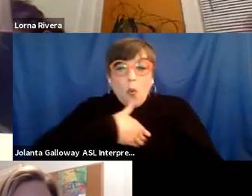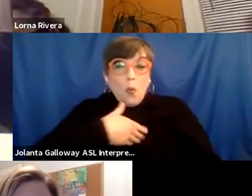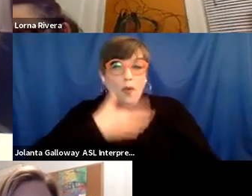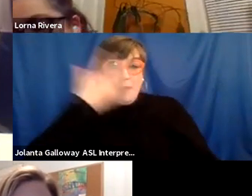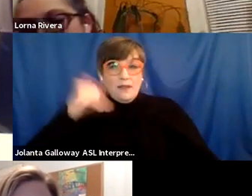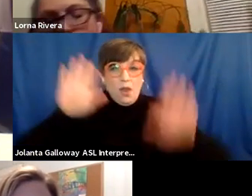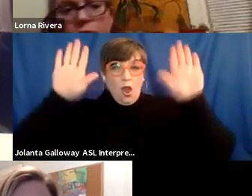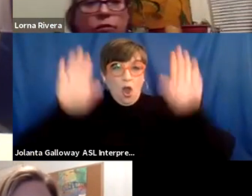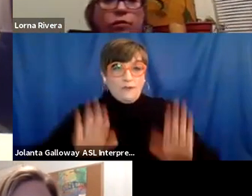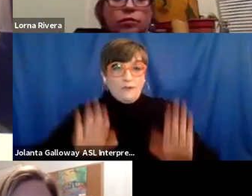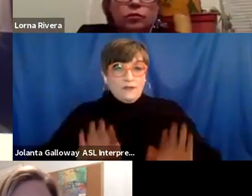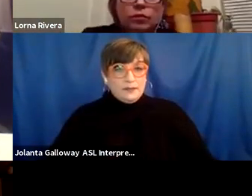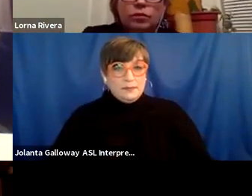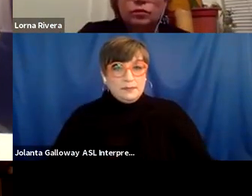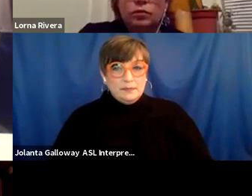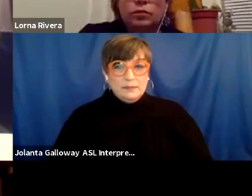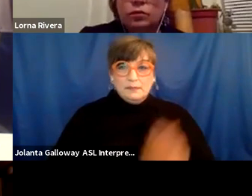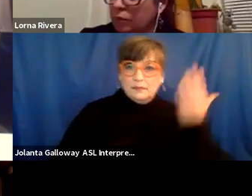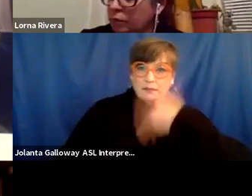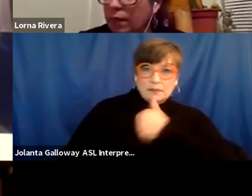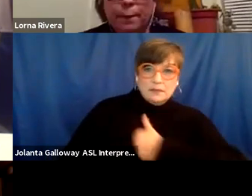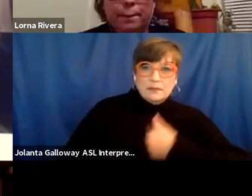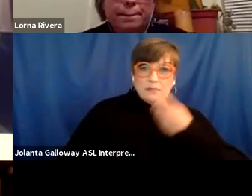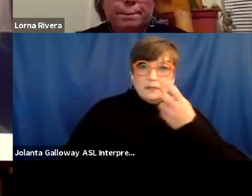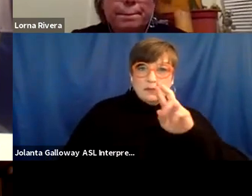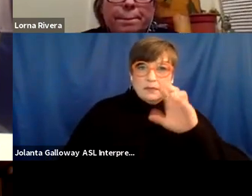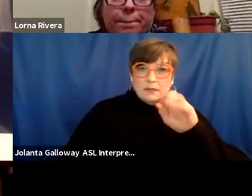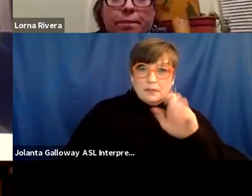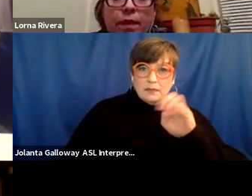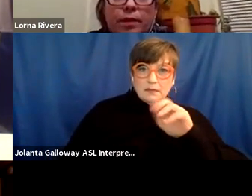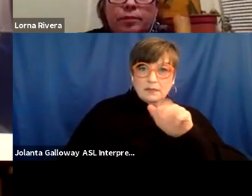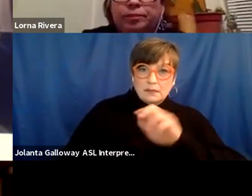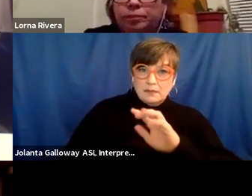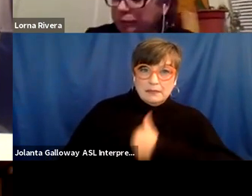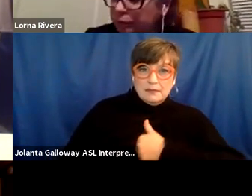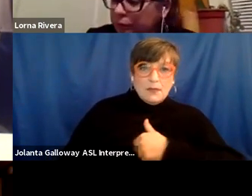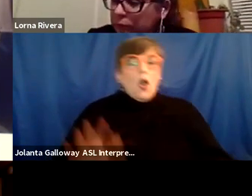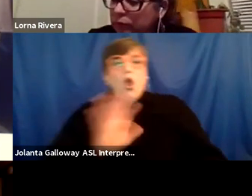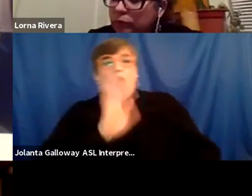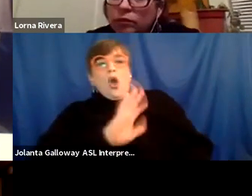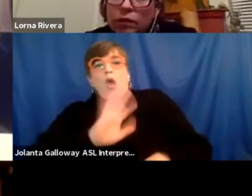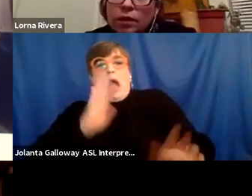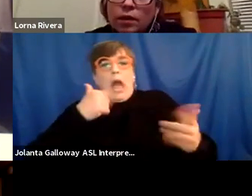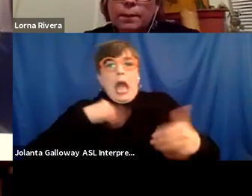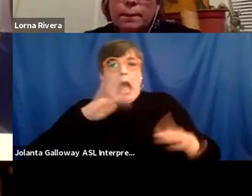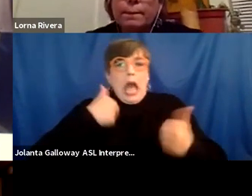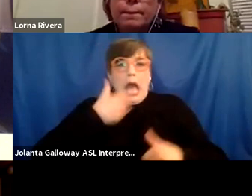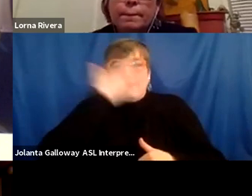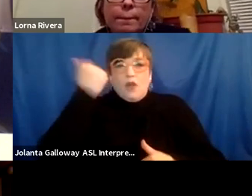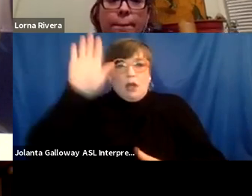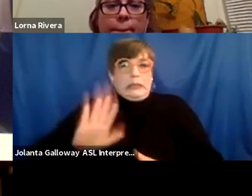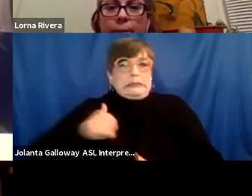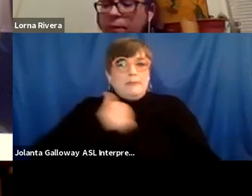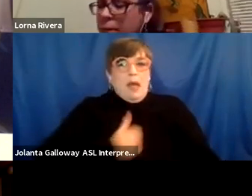You had it up again, sorry. Dr. Coleman, go ahead, I apologize. No. I didn't take it down. I apologize